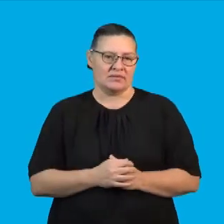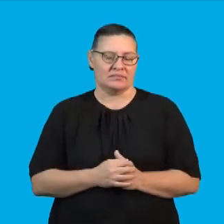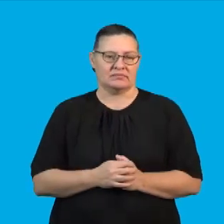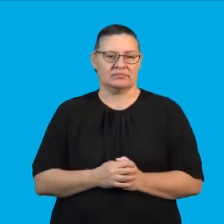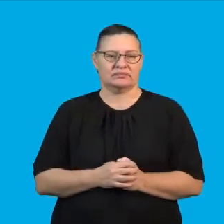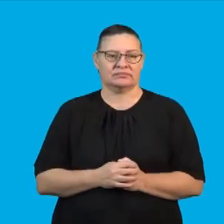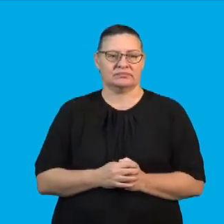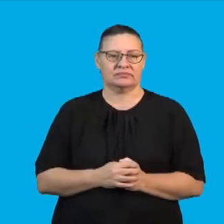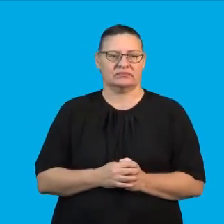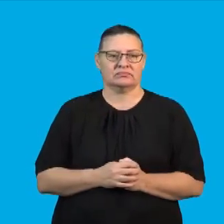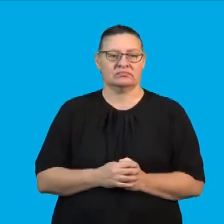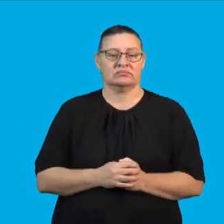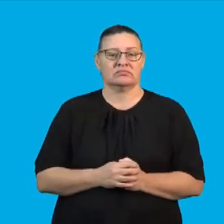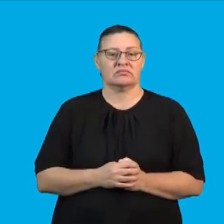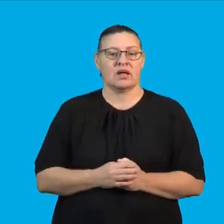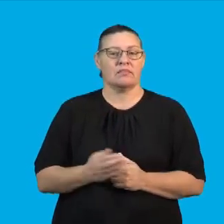1.